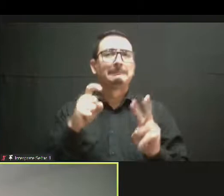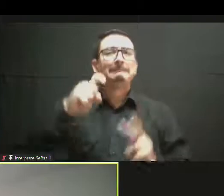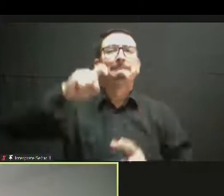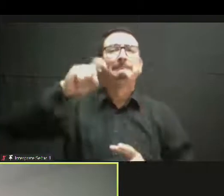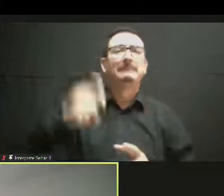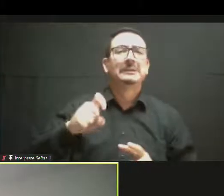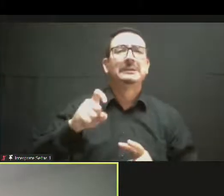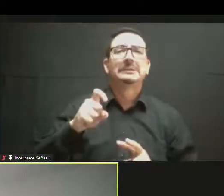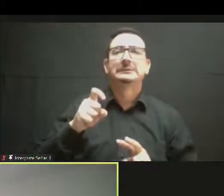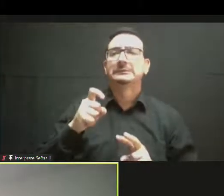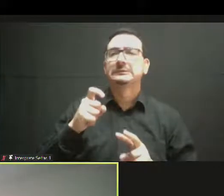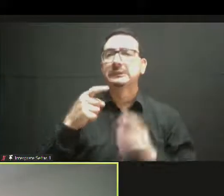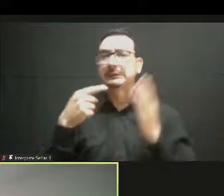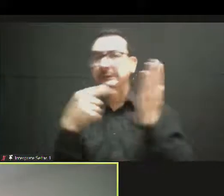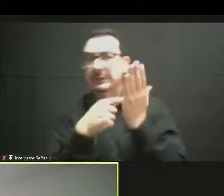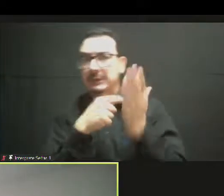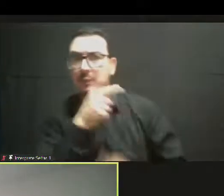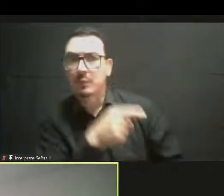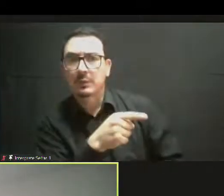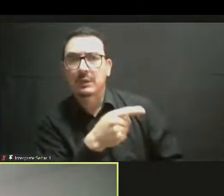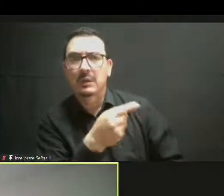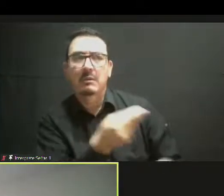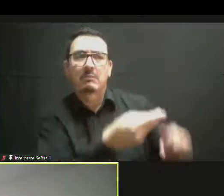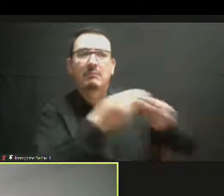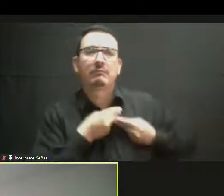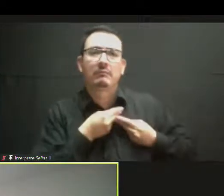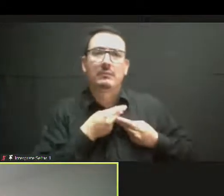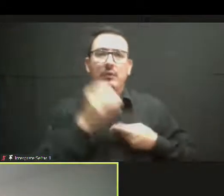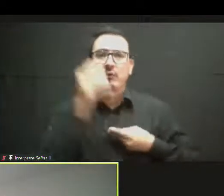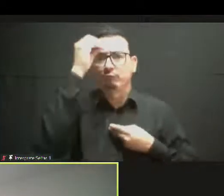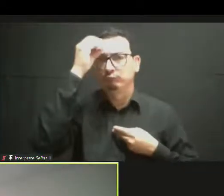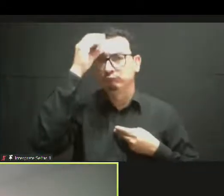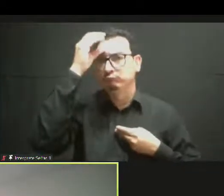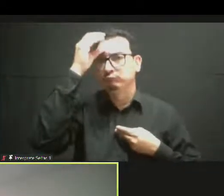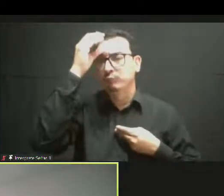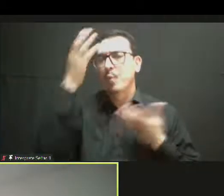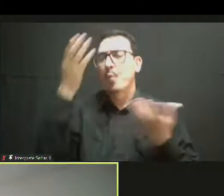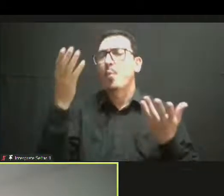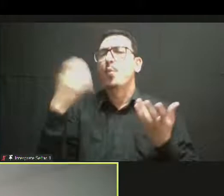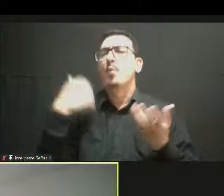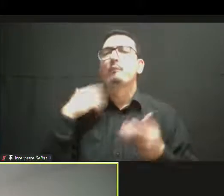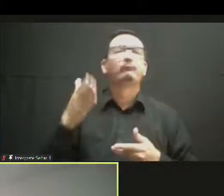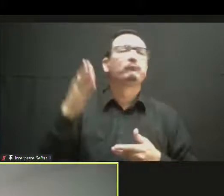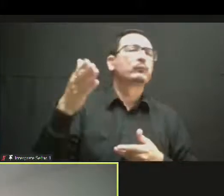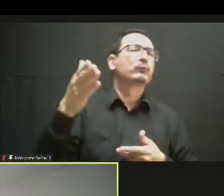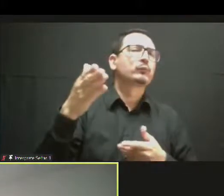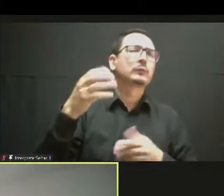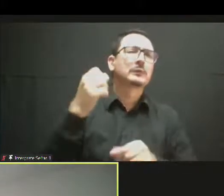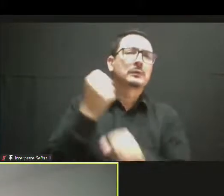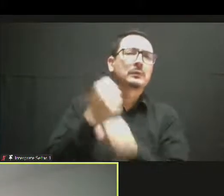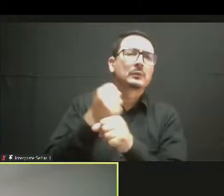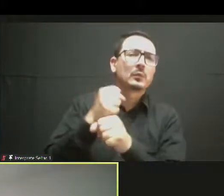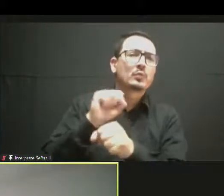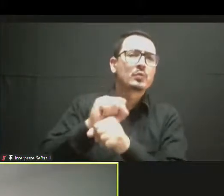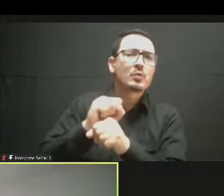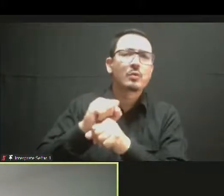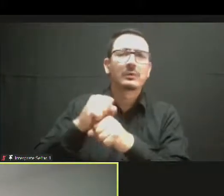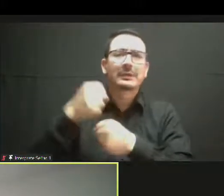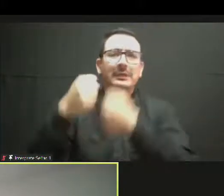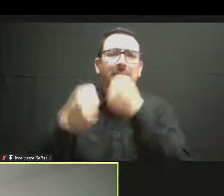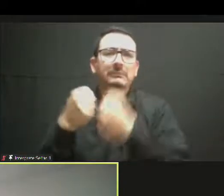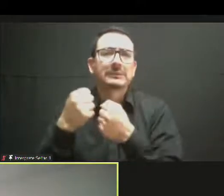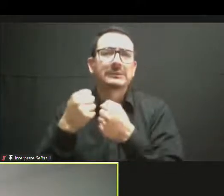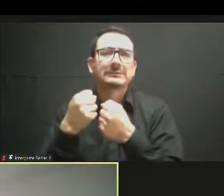how companies in broad industries are approaching, and also taking advantage. I think in the region, there is this